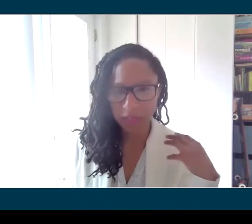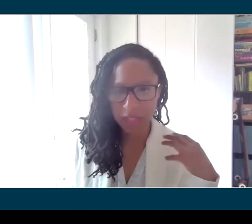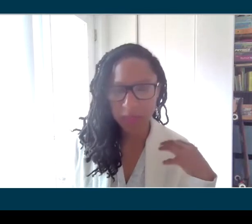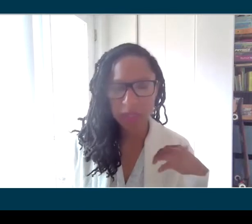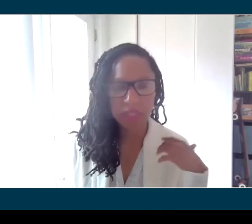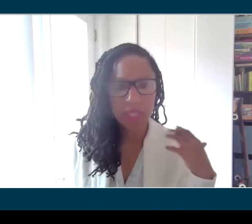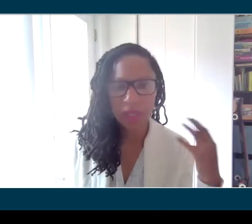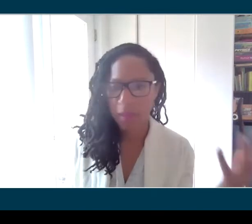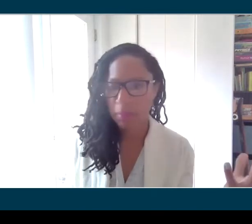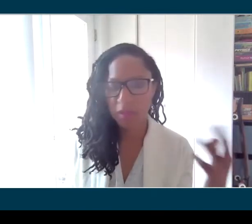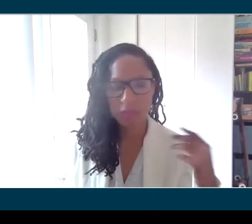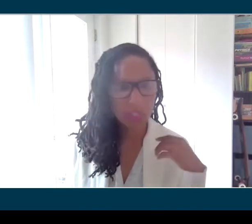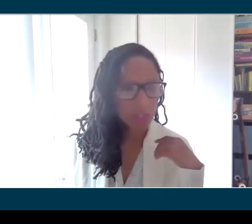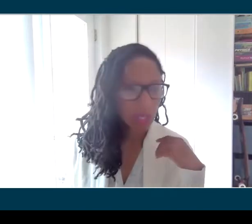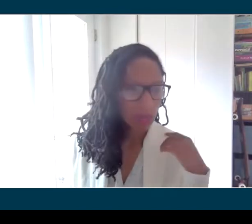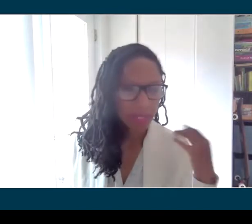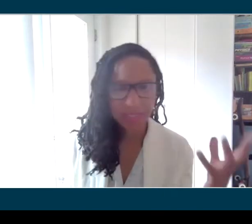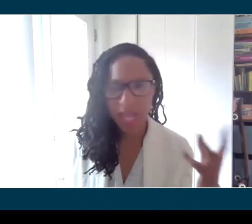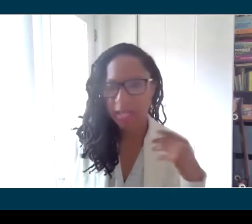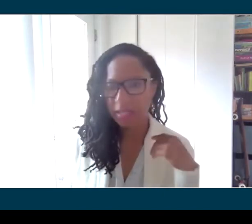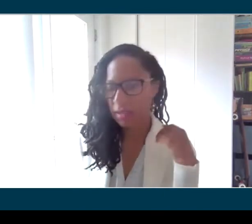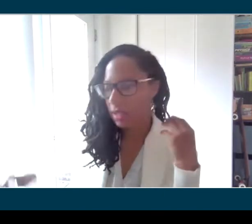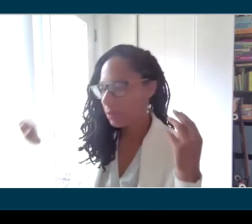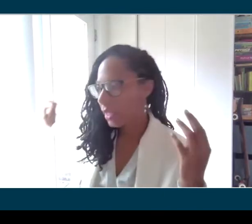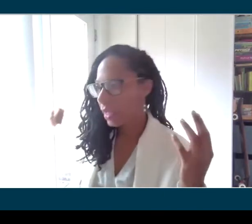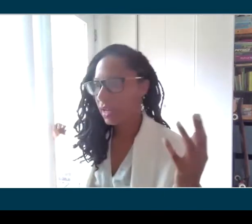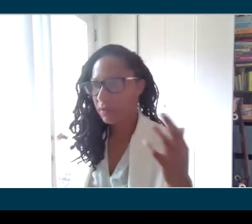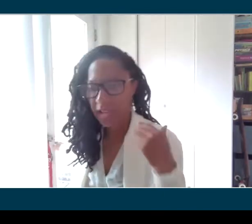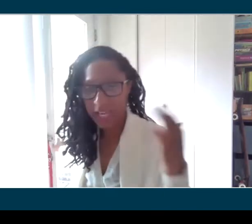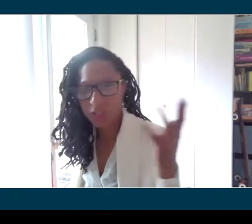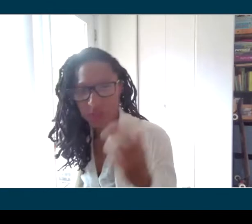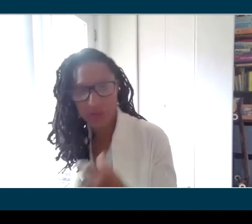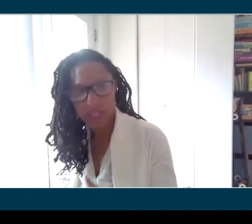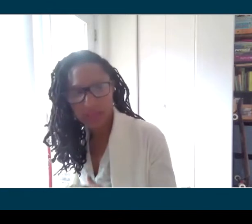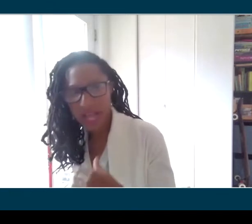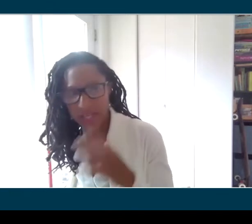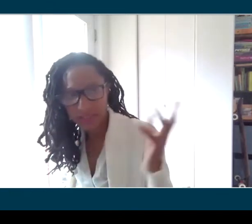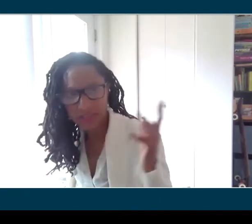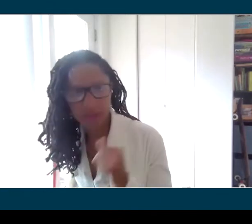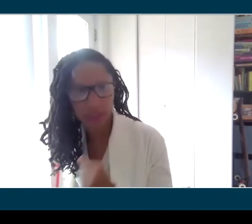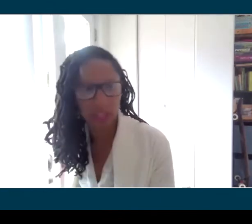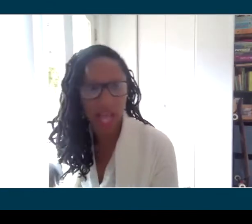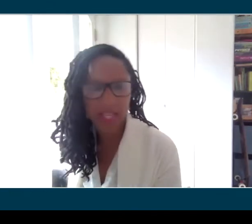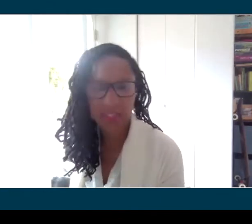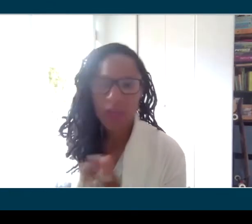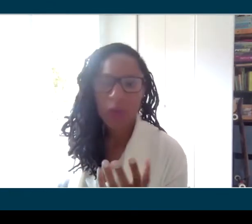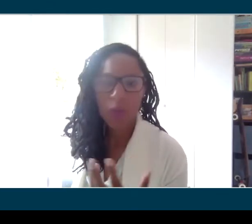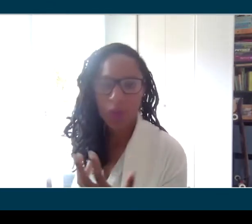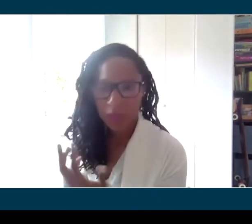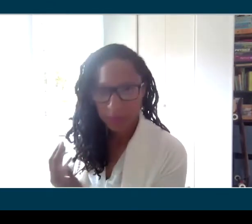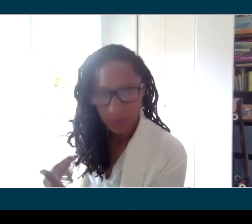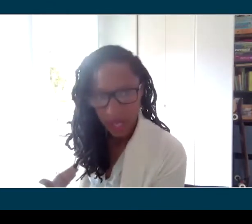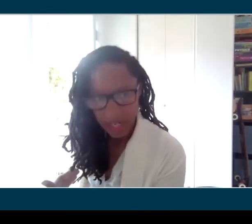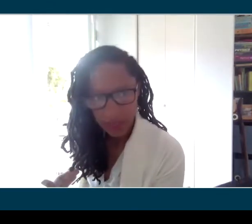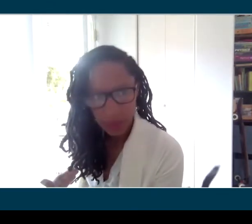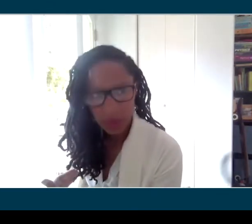my lived experience, my privilege, my status, being of agent ranked status, different class,